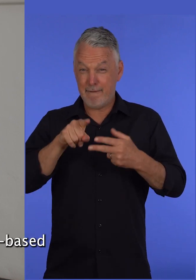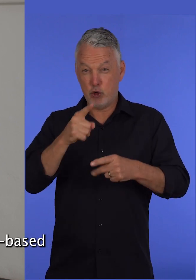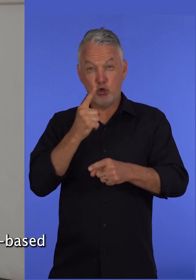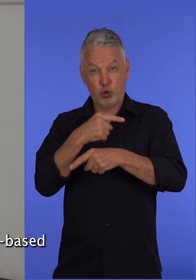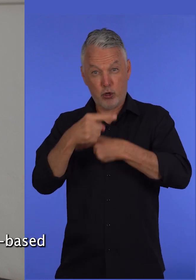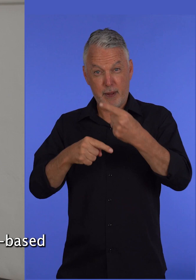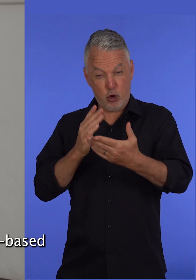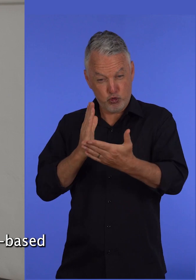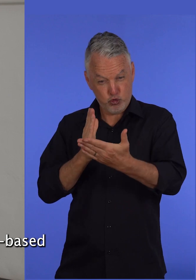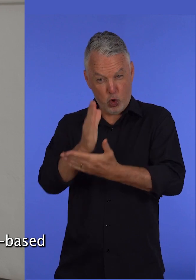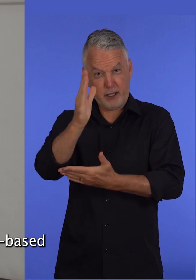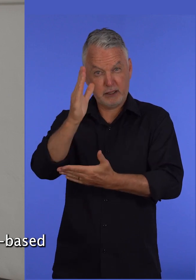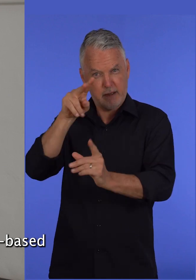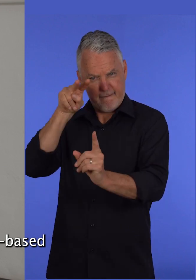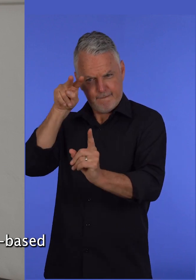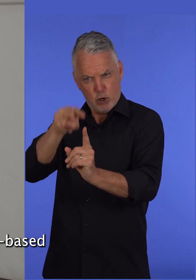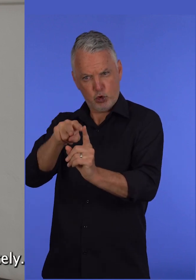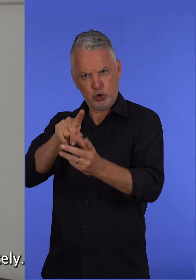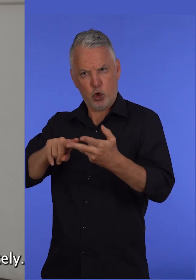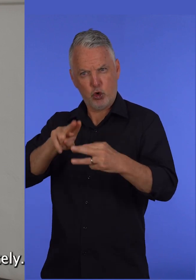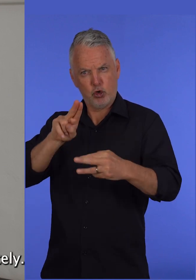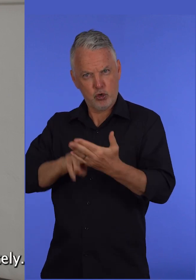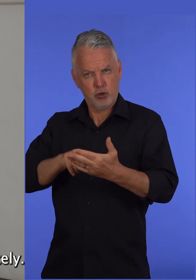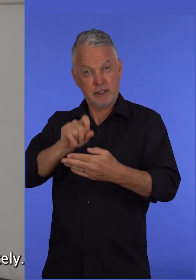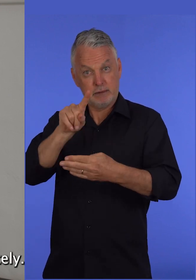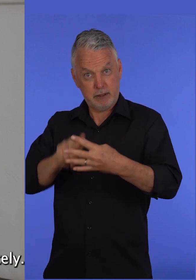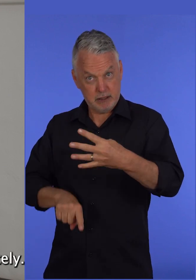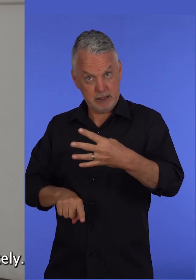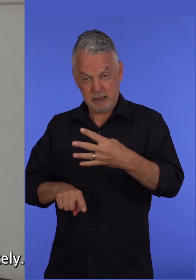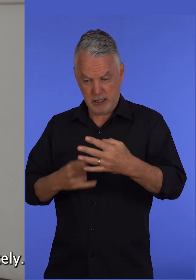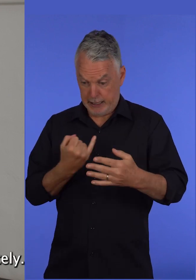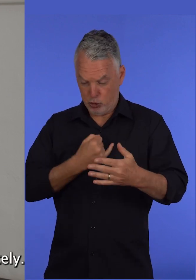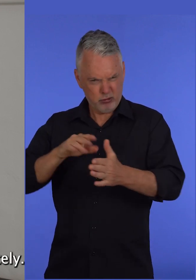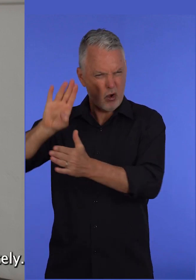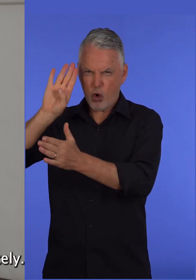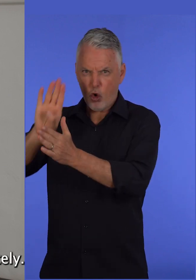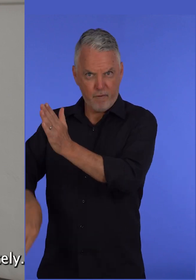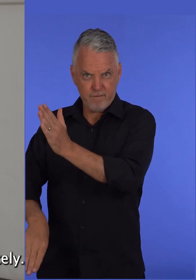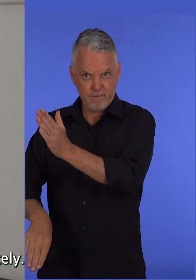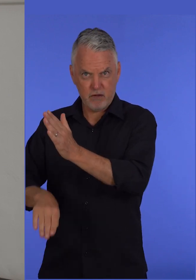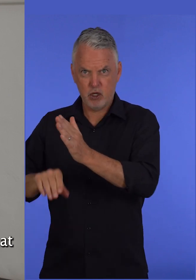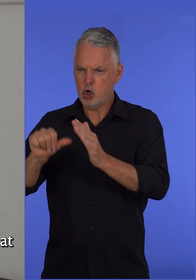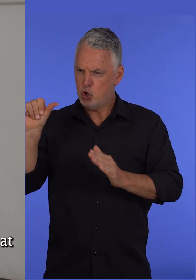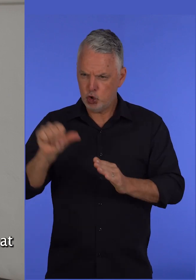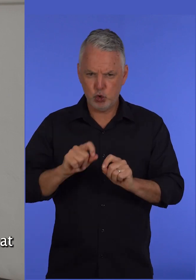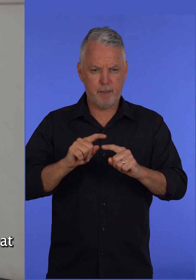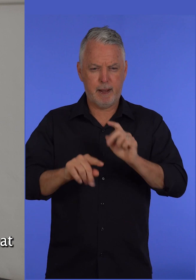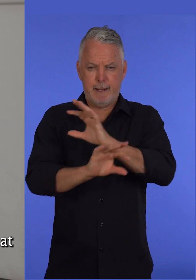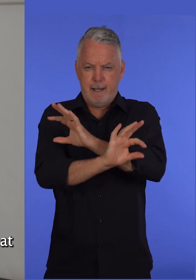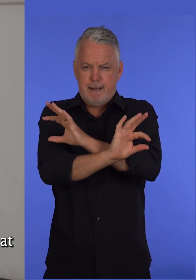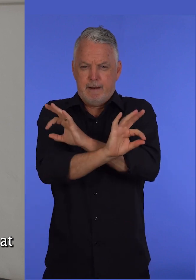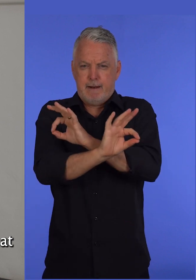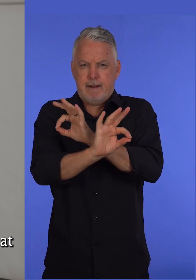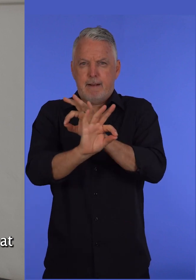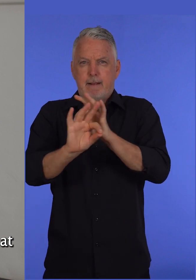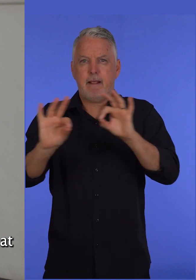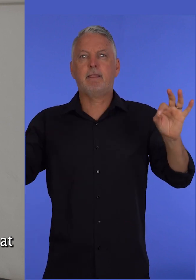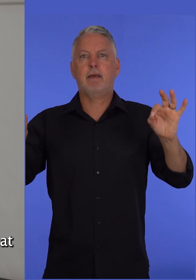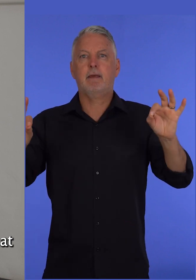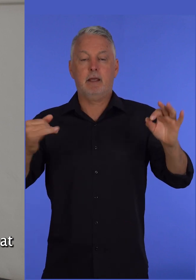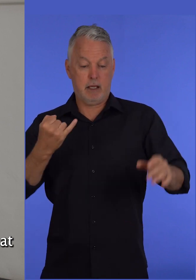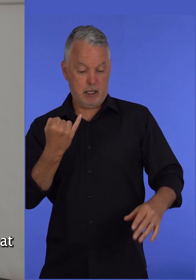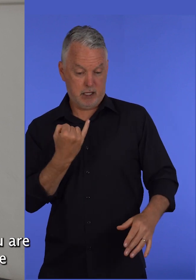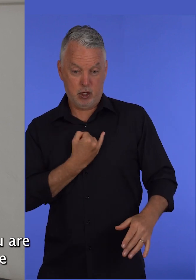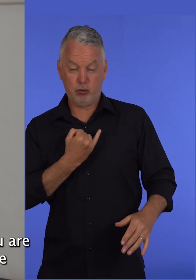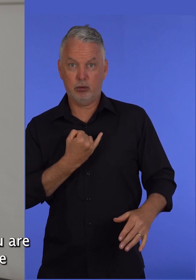when you talk about a rights-based approach to disability, it's the same thing. Remove guilt from it completely. There should be nothing that you